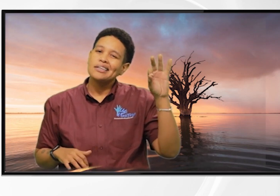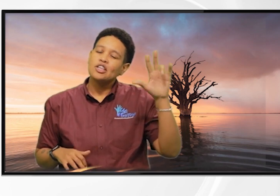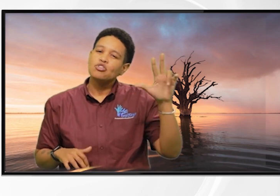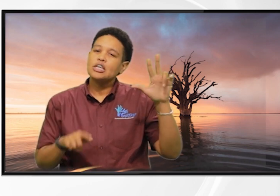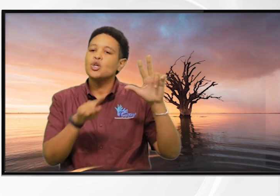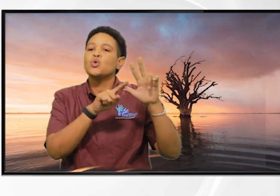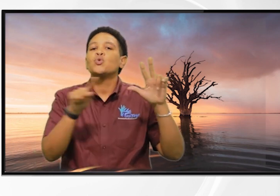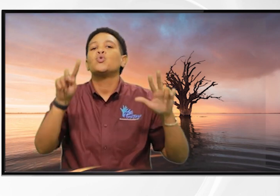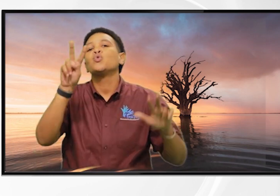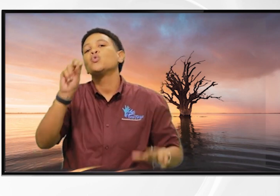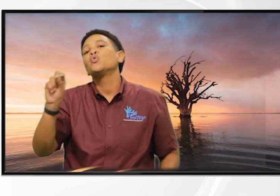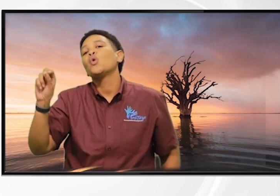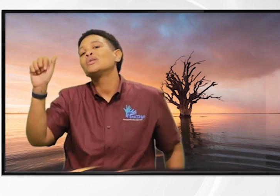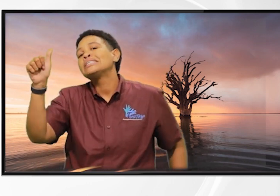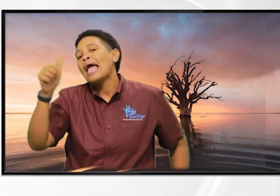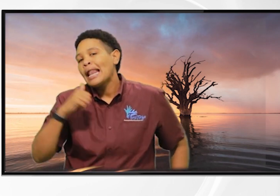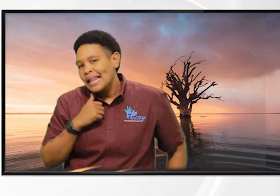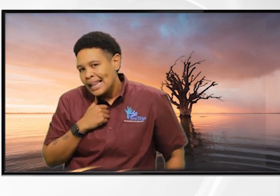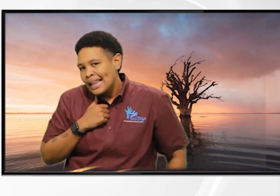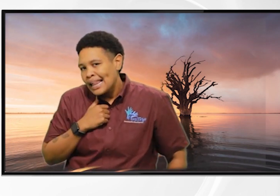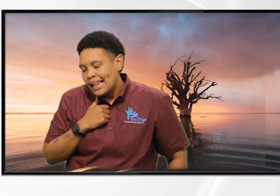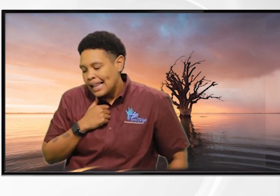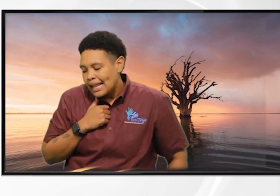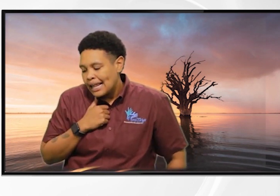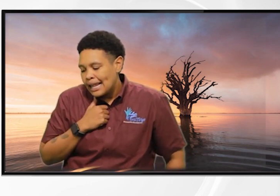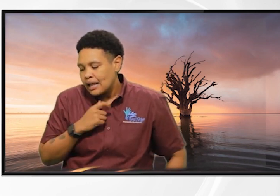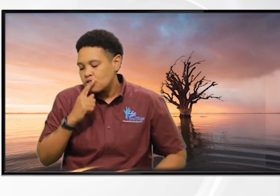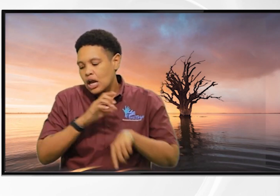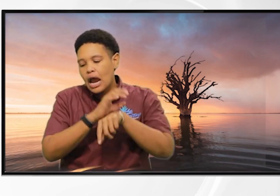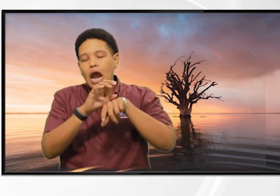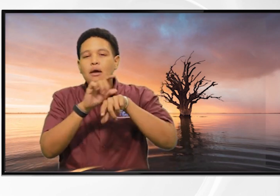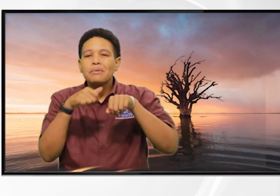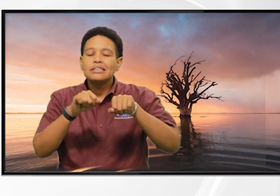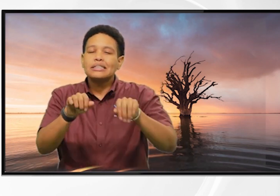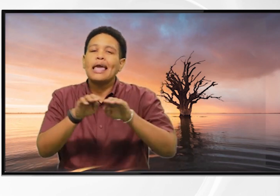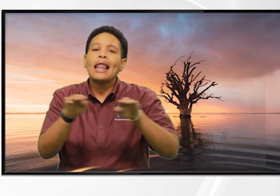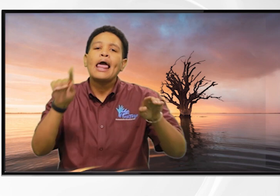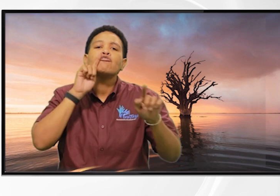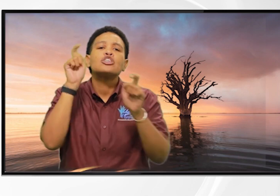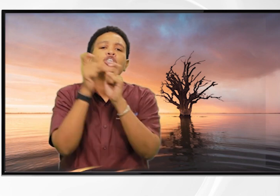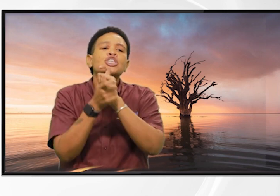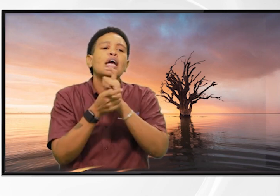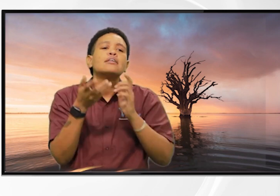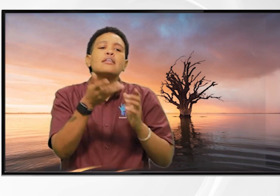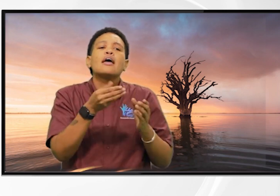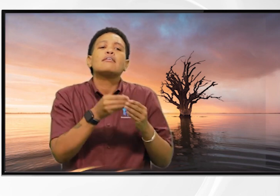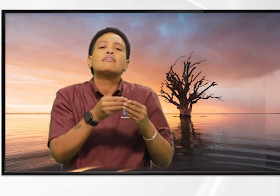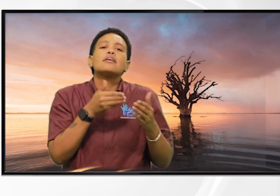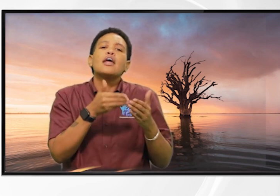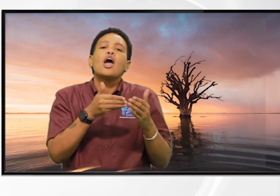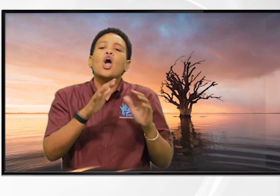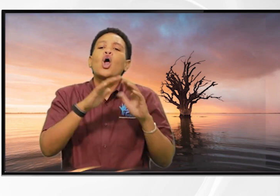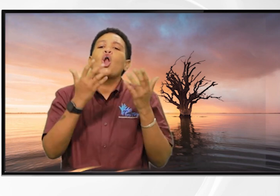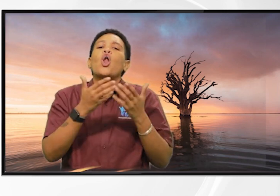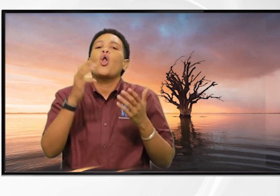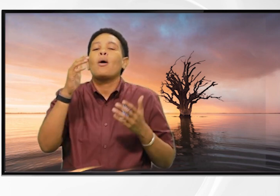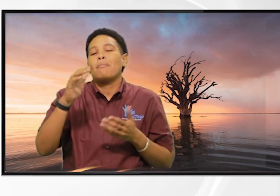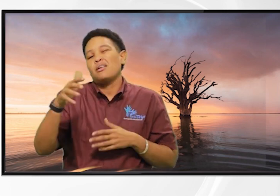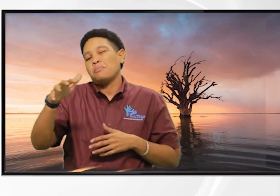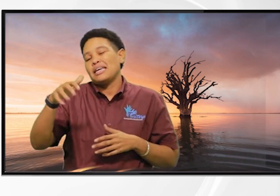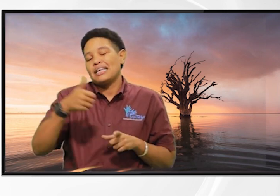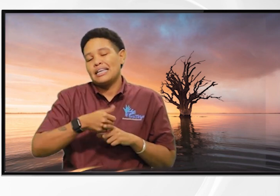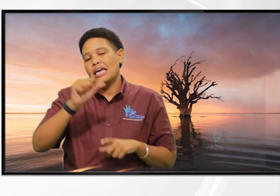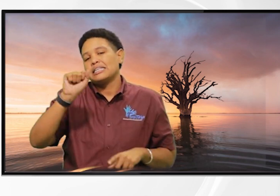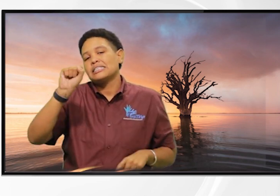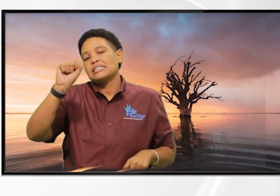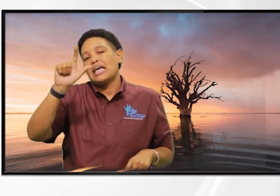1993 and 2010. Caribbean sea level changes are near the global mean. SLR